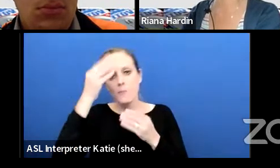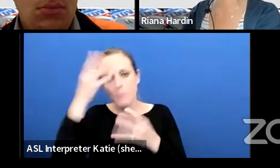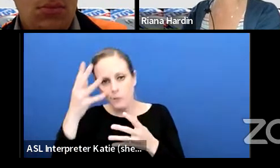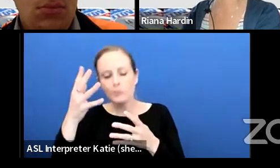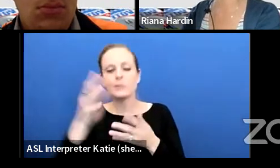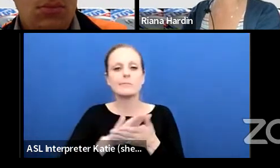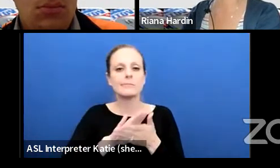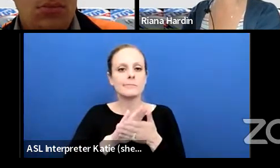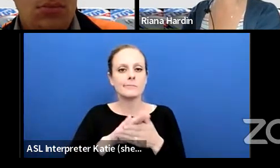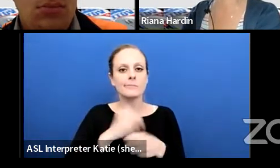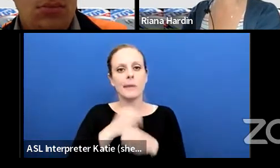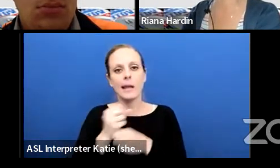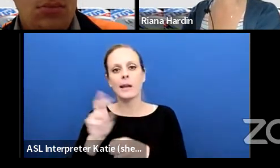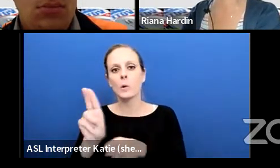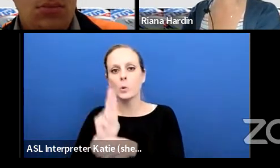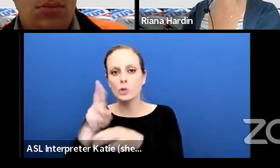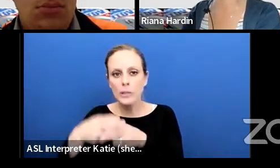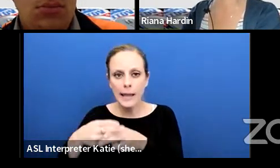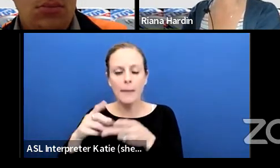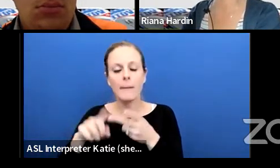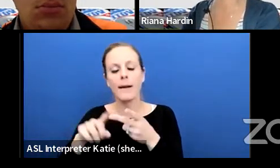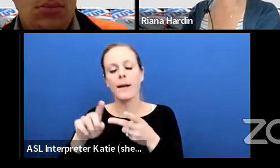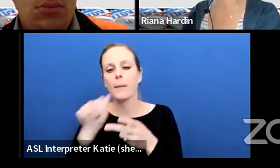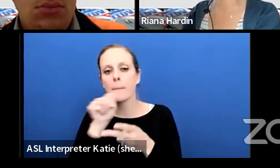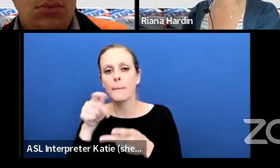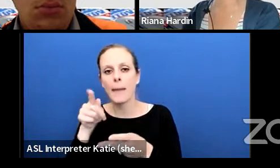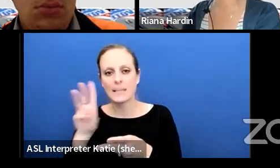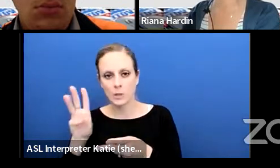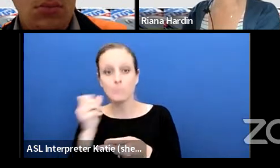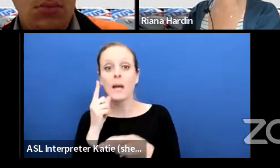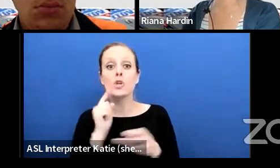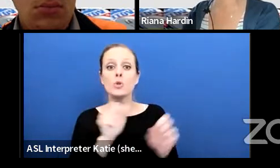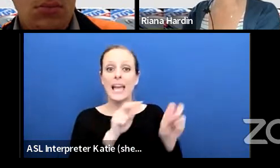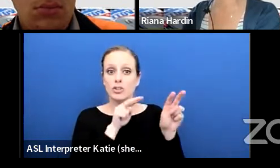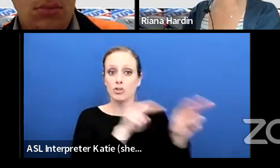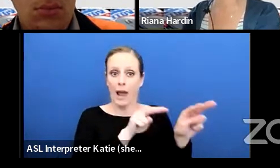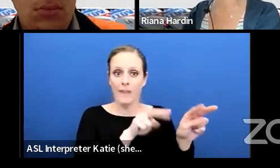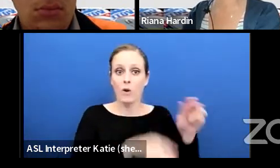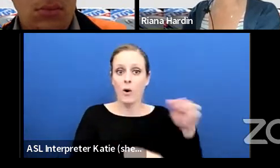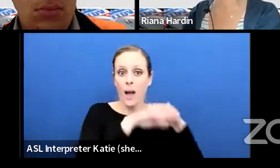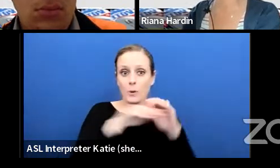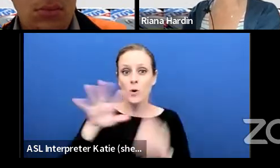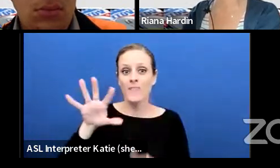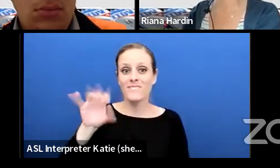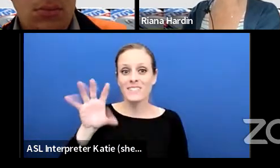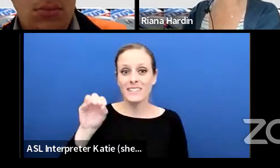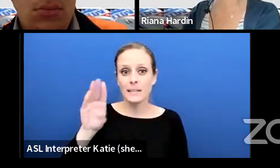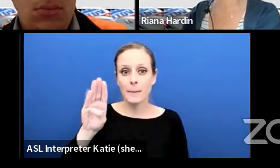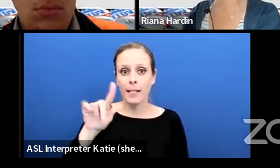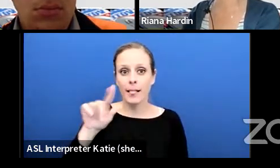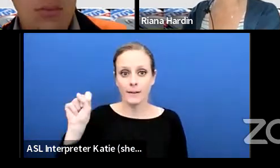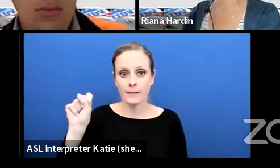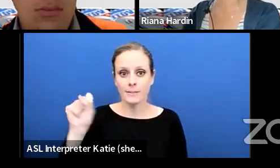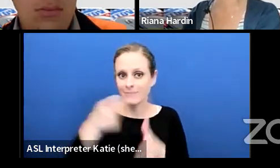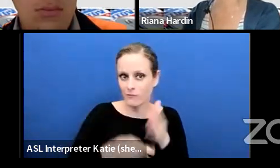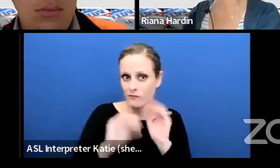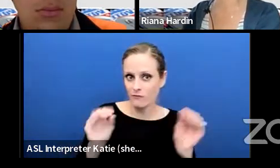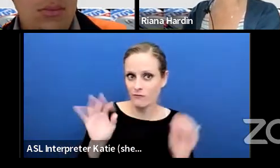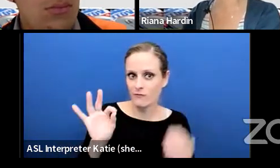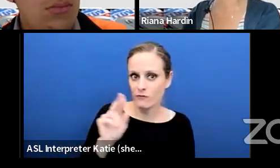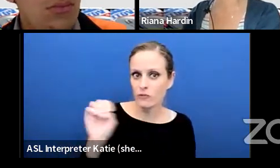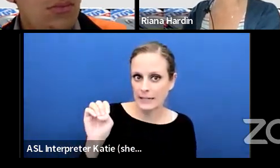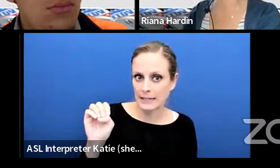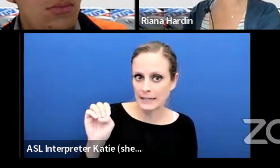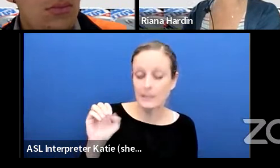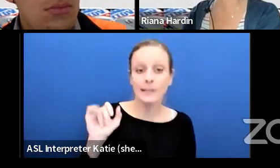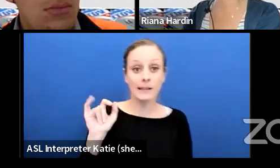that you can track up to 50 bills for free if you want to be able to track more than that, because they do offer a service